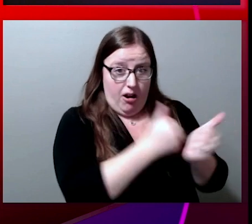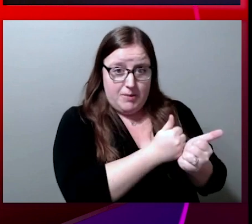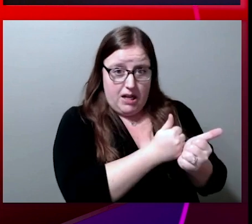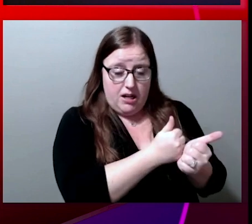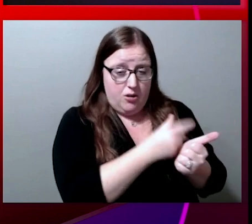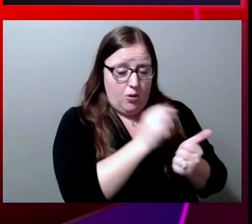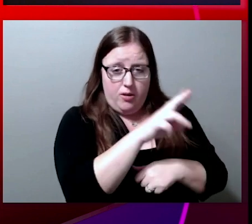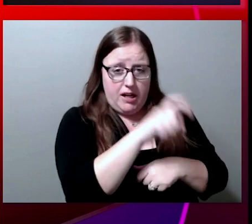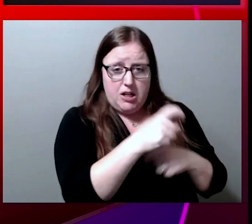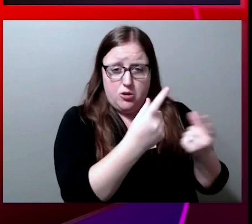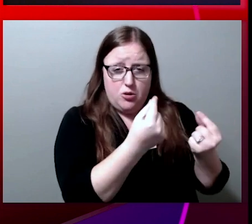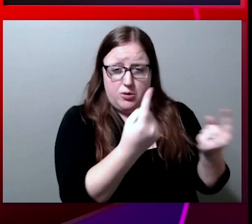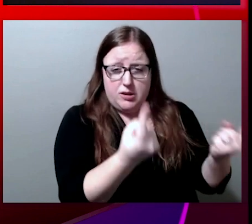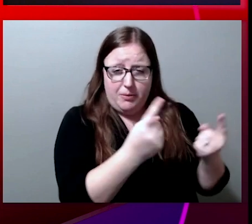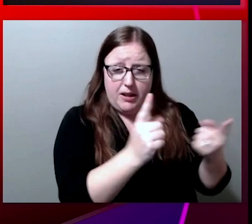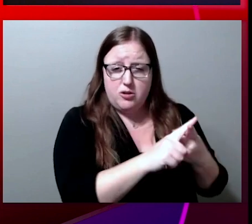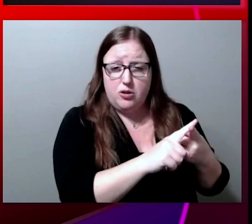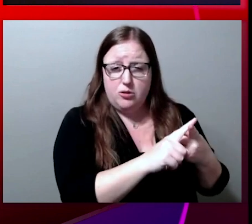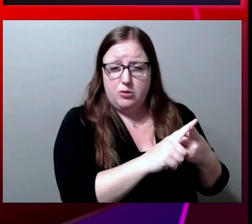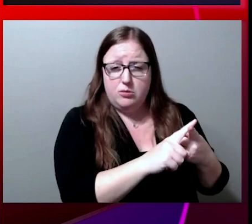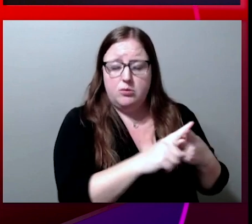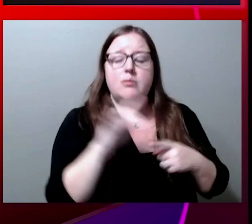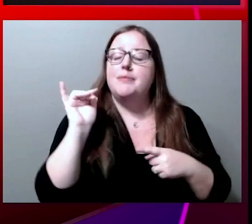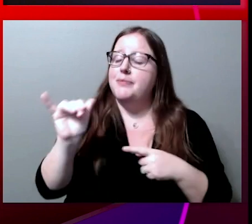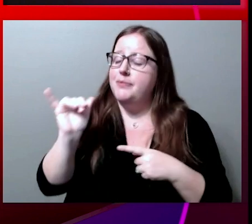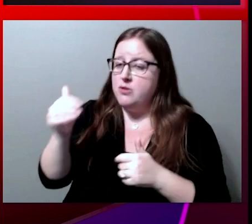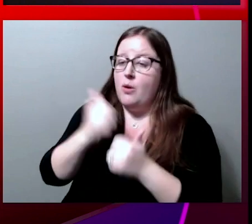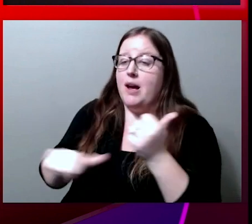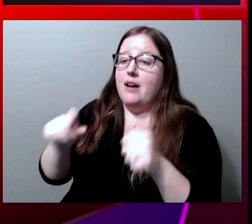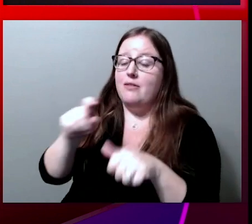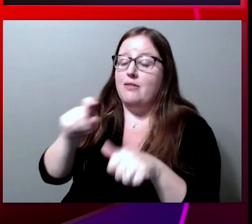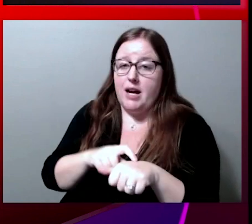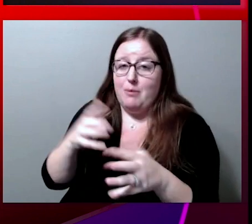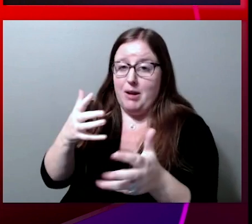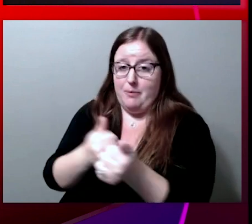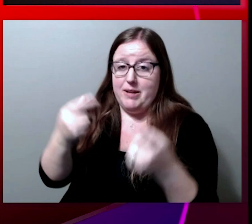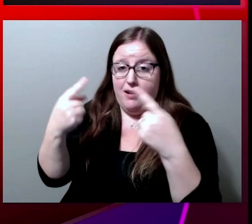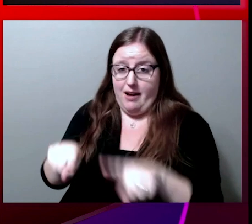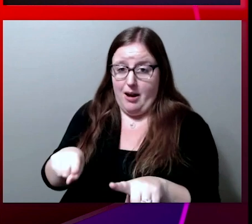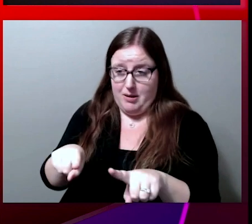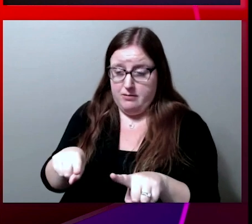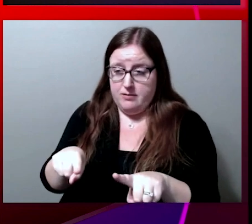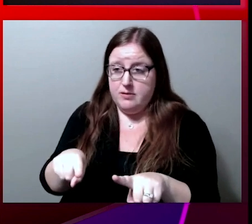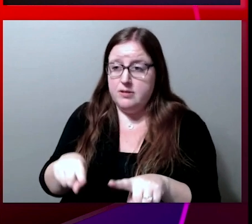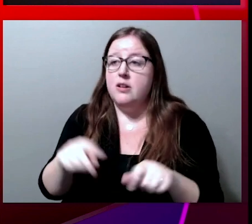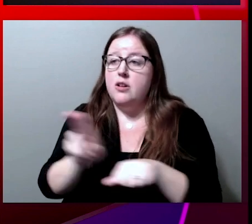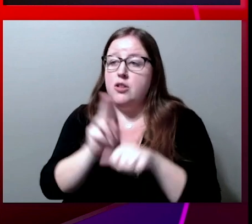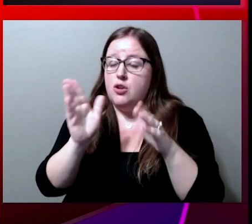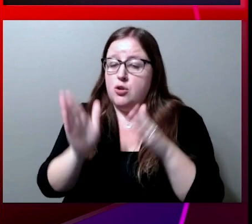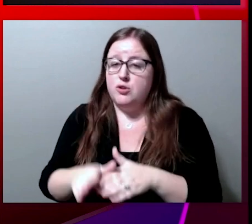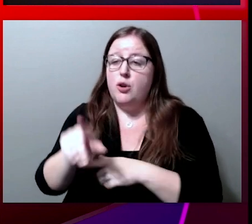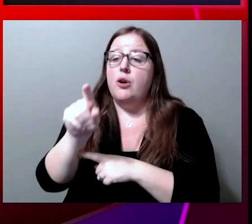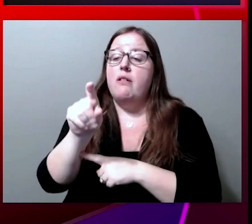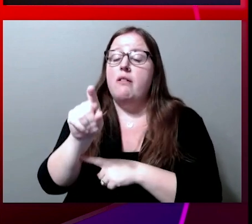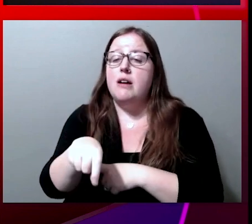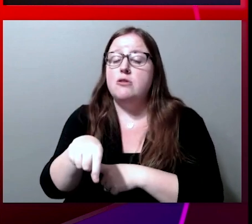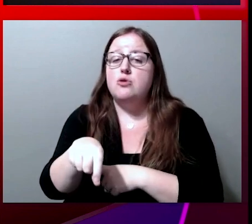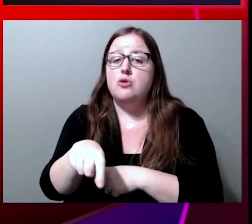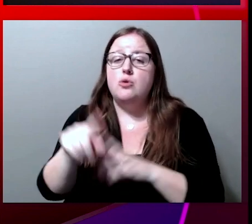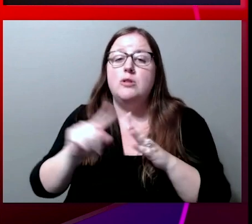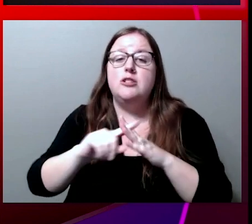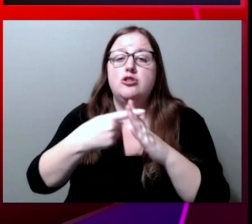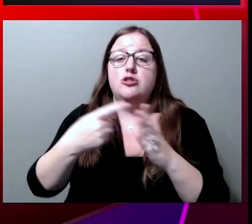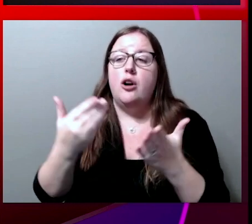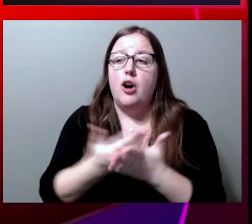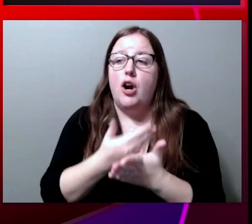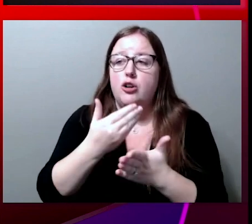need to do something to pull that update down? I see. So every time there's a update, the user also needs to actually start a new job.